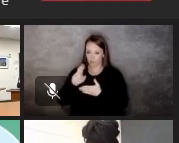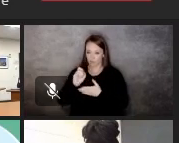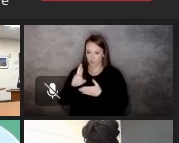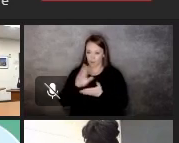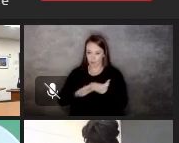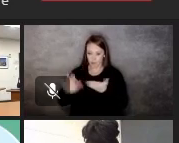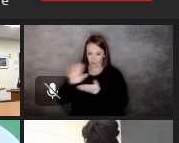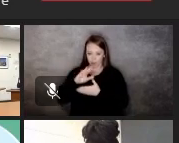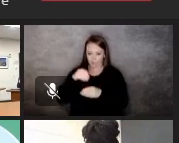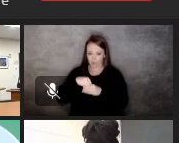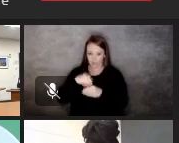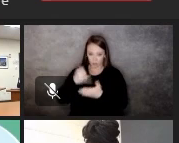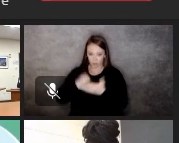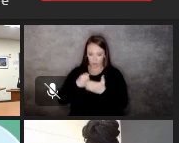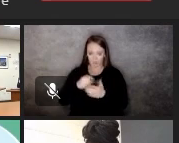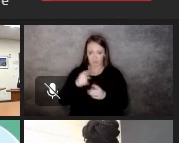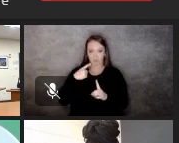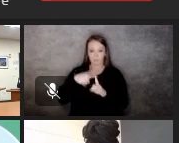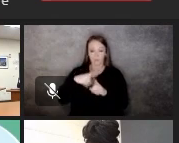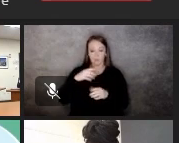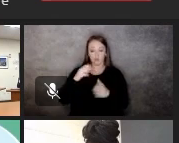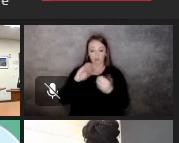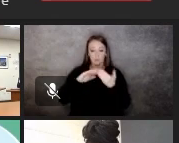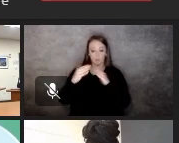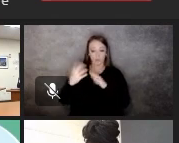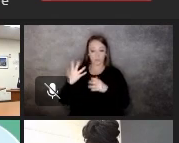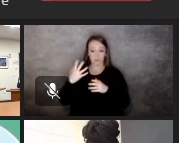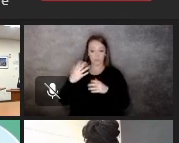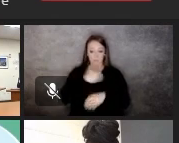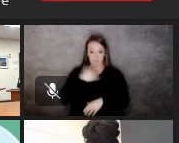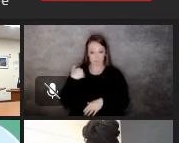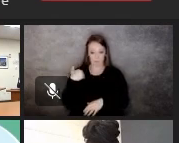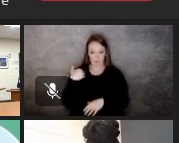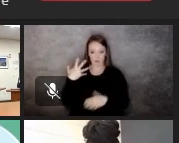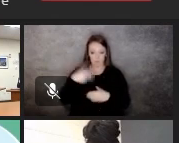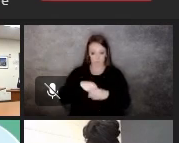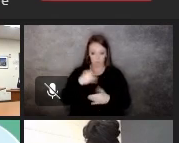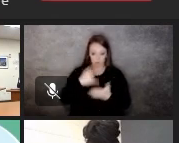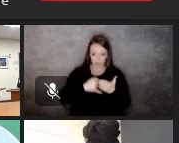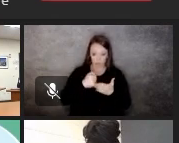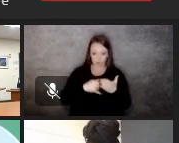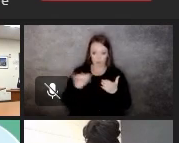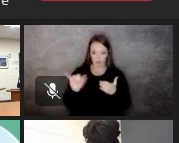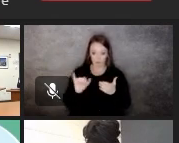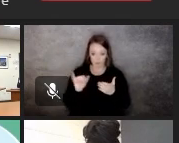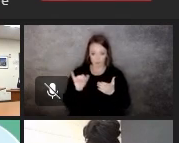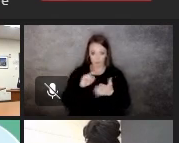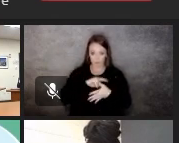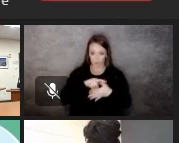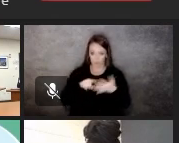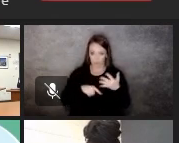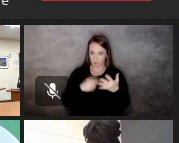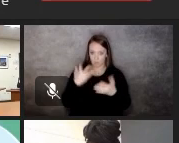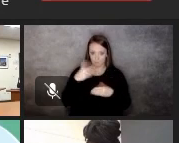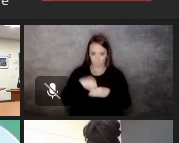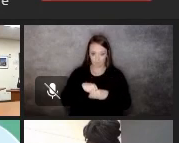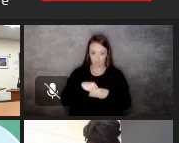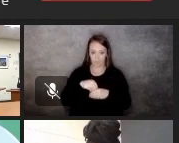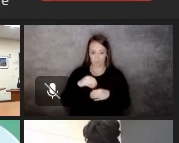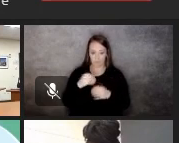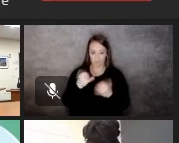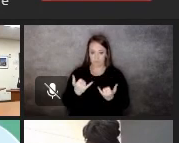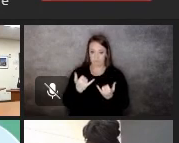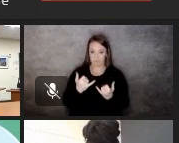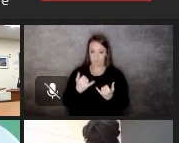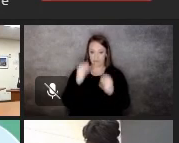community members involved in the arts. So they're comprised of folks who are using these standards currently to teach across the Commonwealth, and